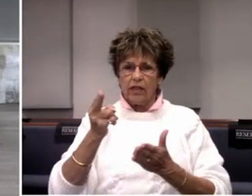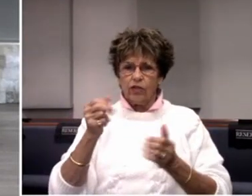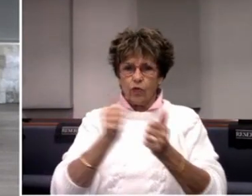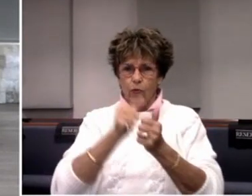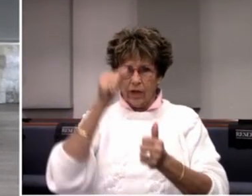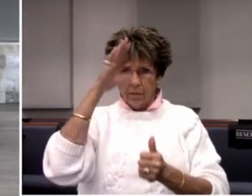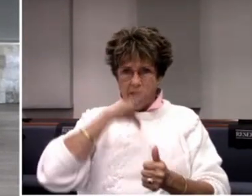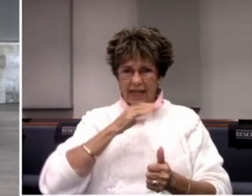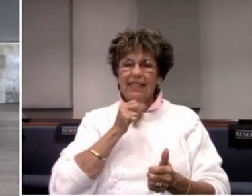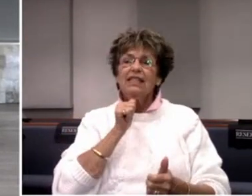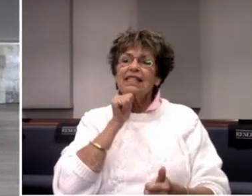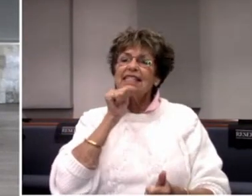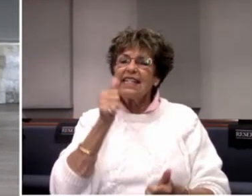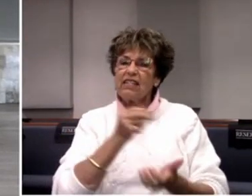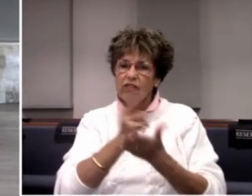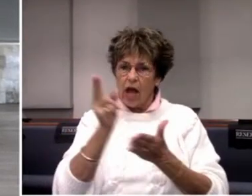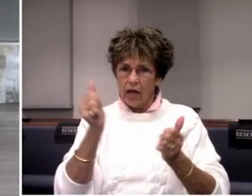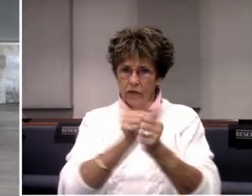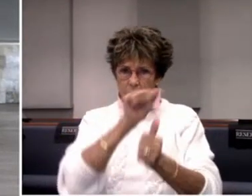dishonest with the Lord.